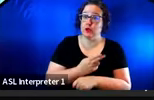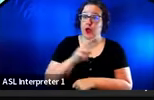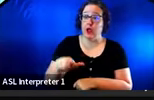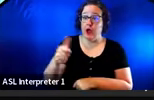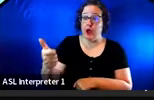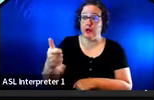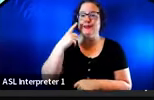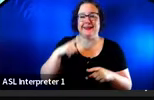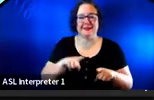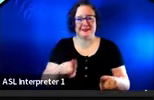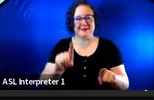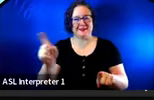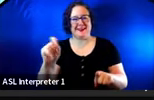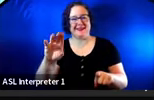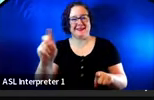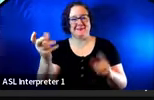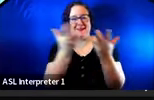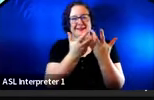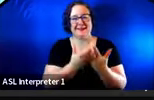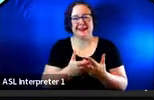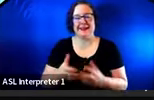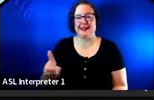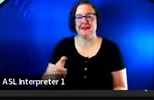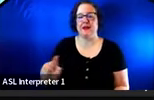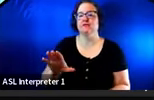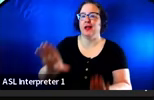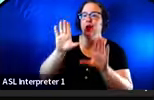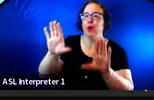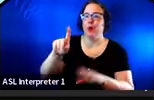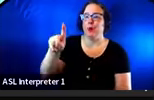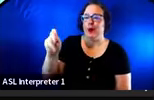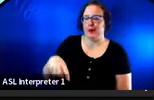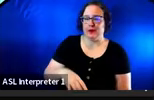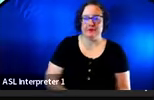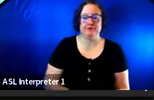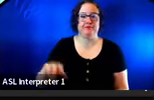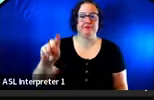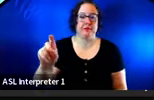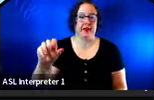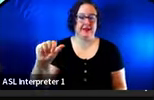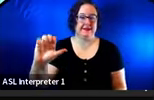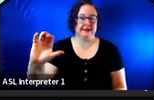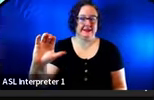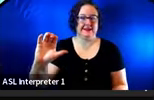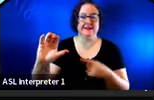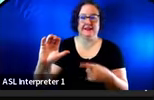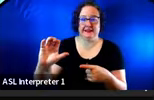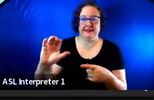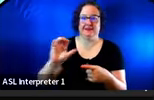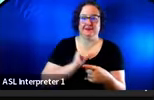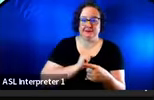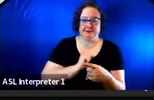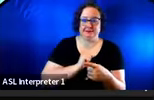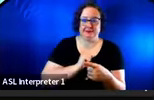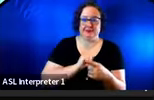one came in when you were talking about the Xbox adaptive controller. Great question. This, the XAC, this controller, this is the one you're asking about.